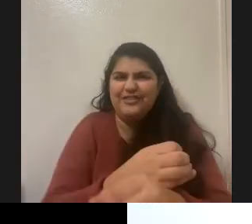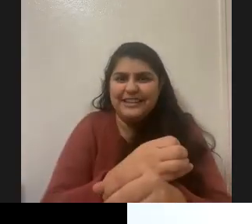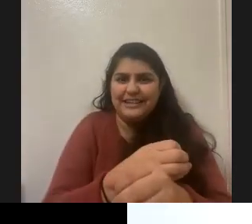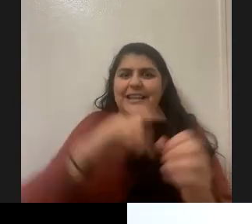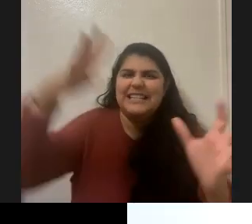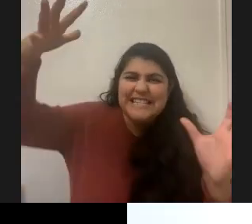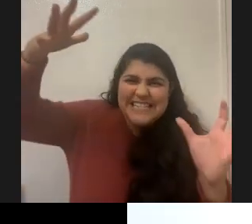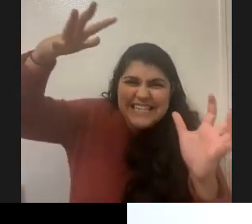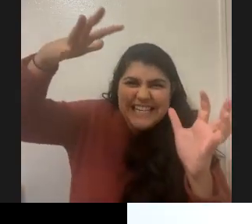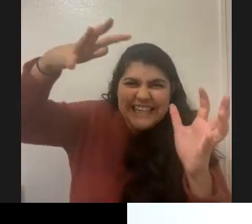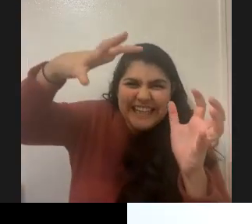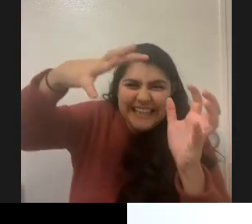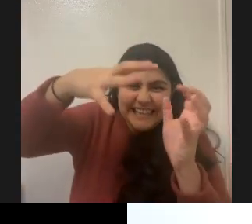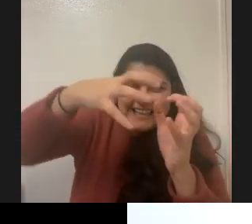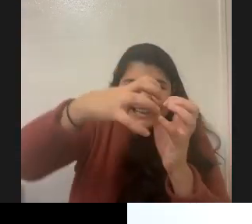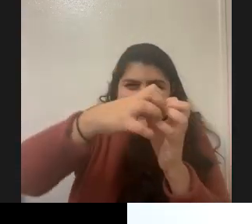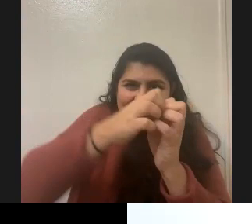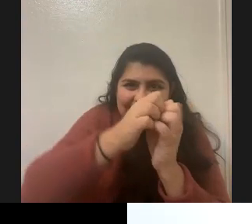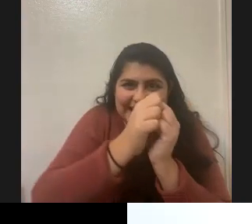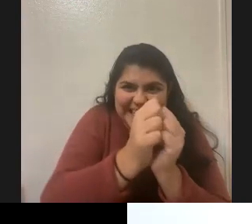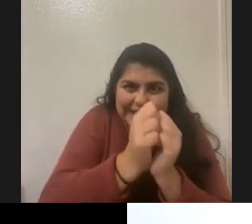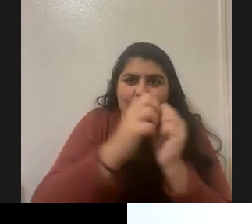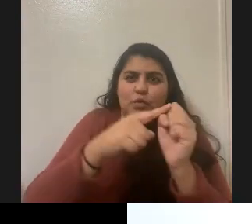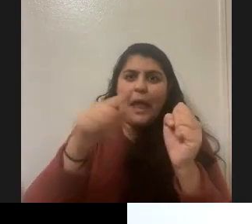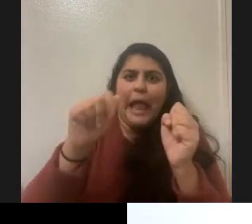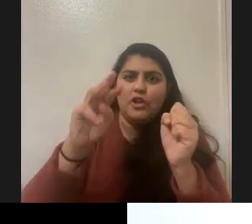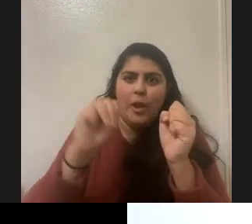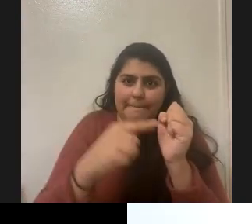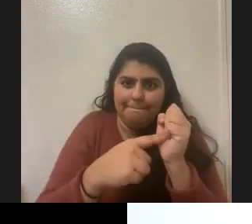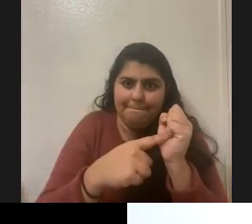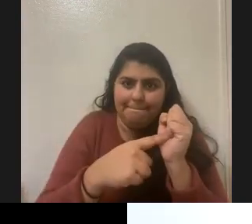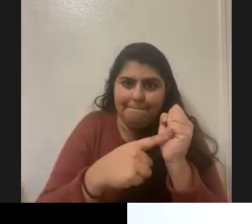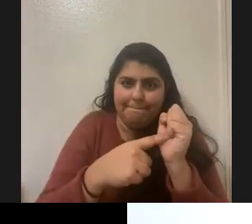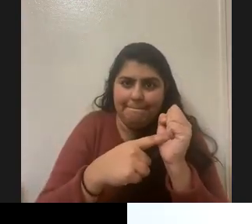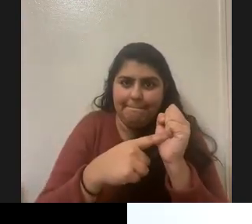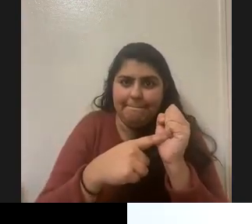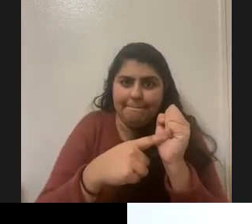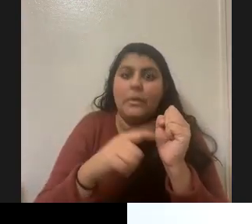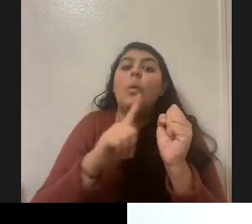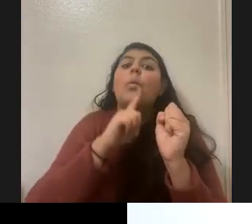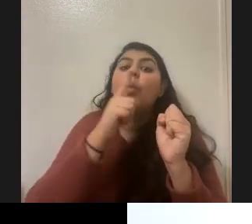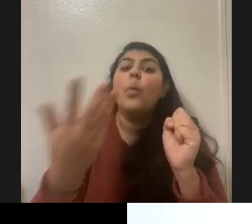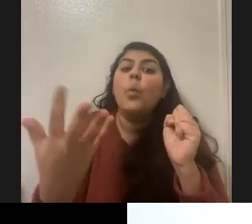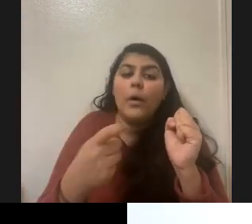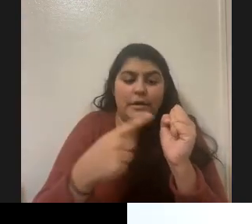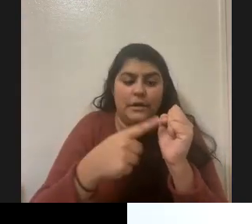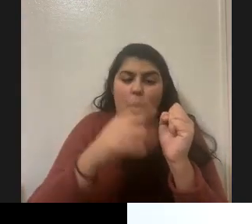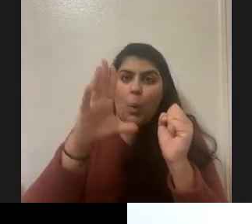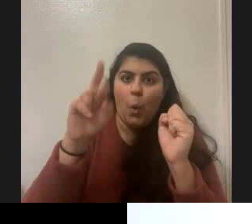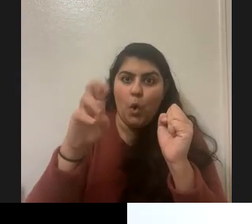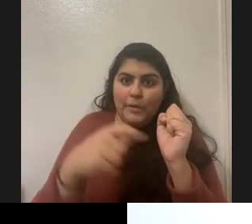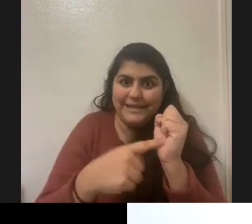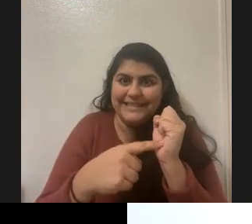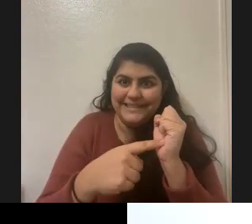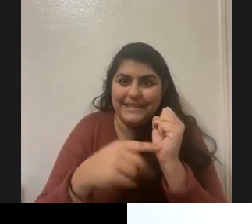them together so it goes closer and closer to the atom. And actually, what we really want is these cores, these nucleuses to